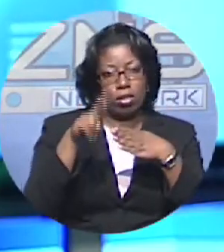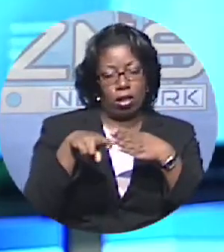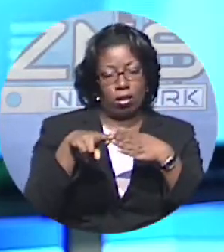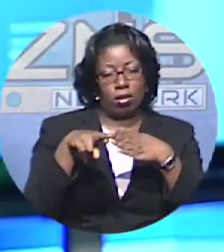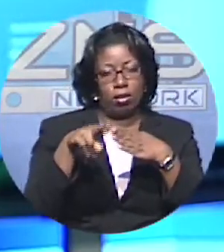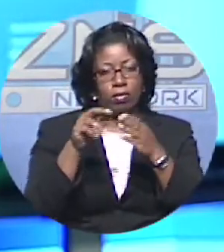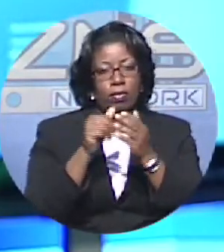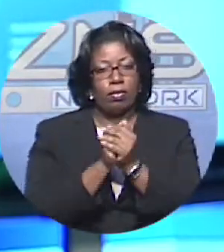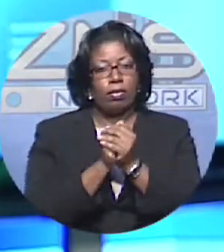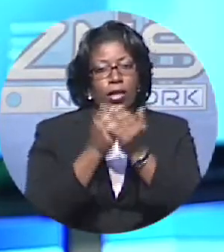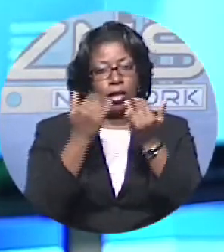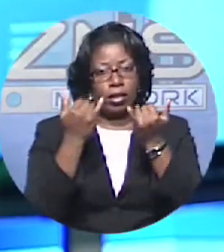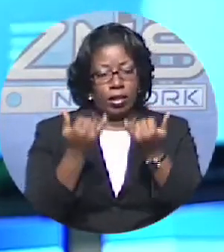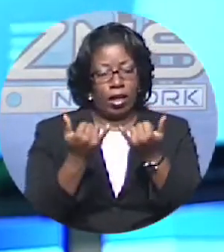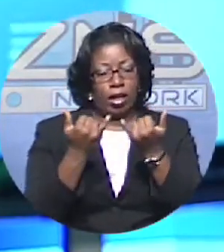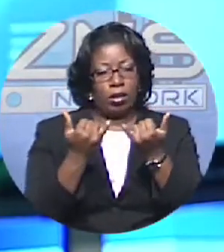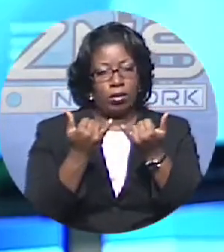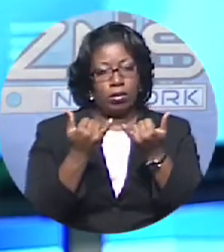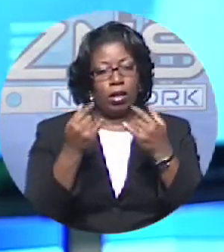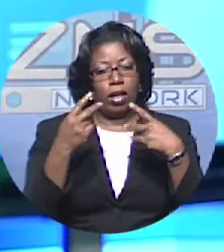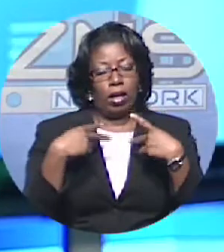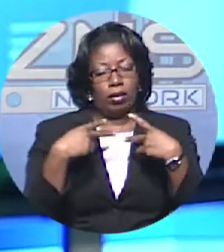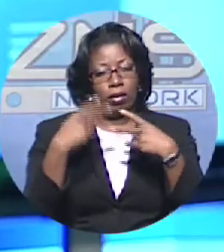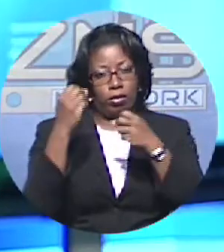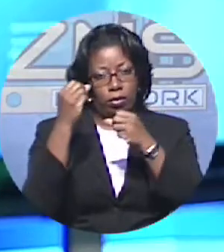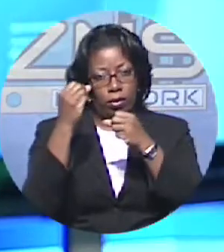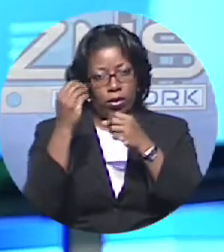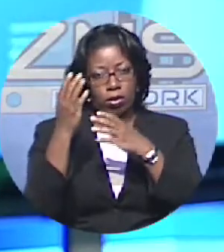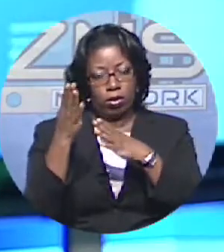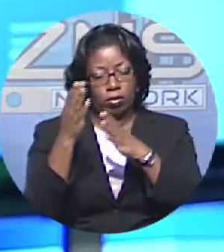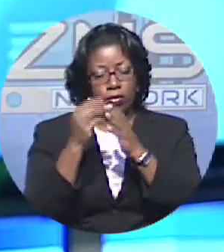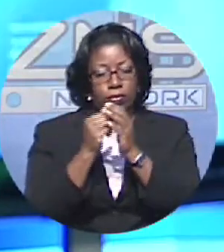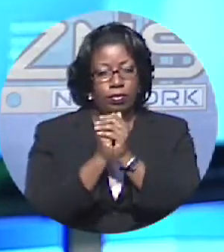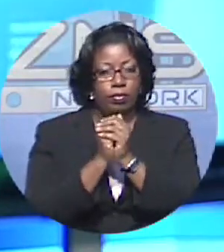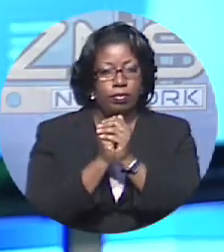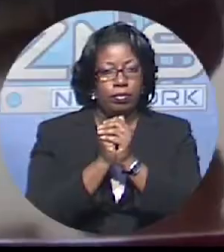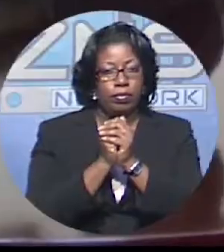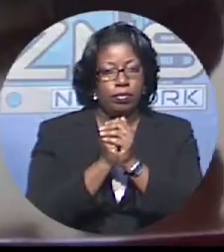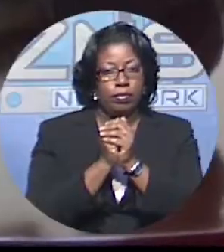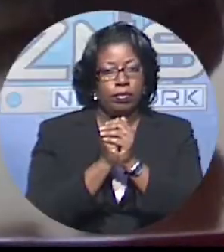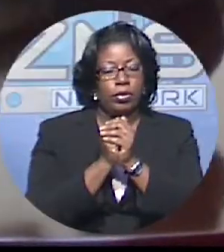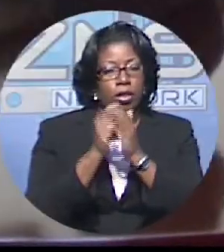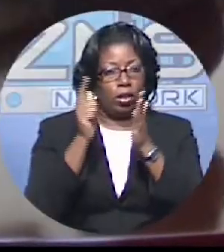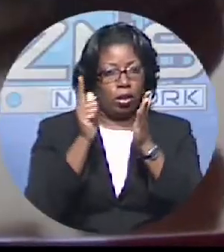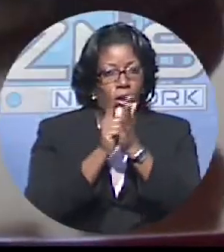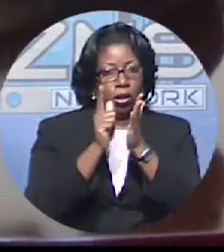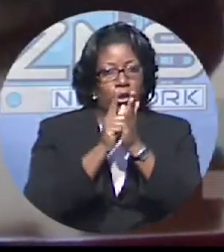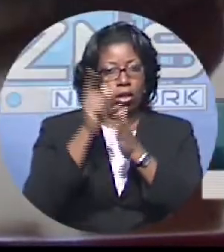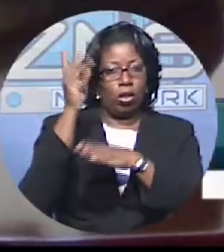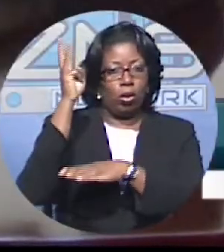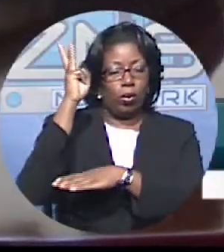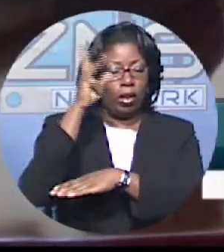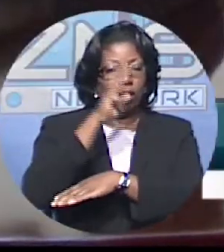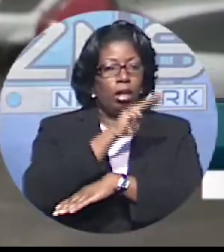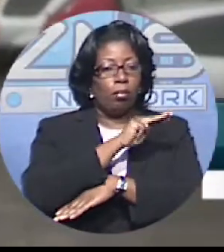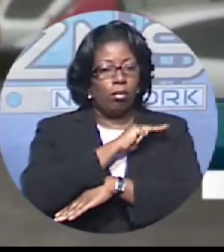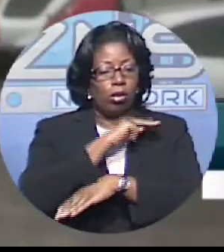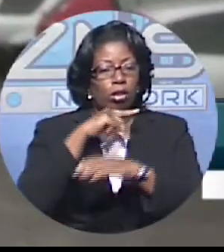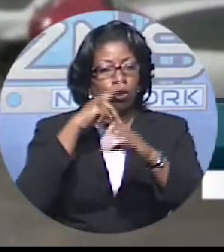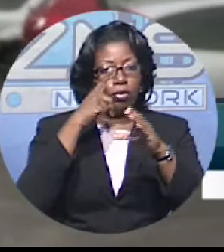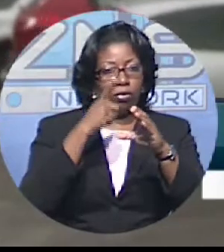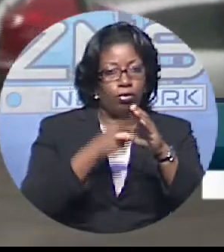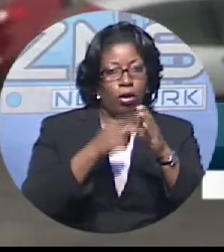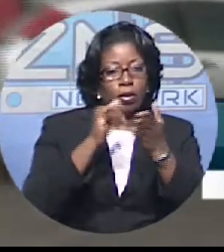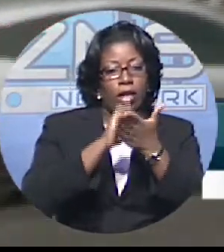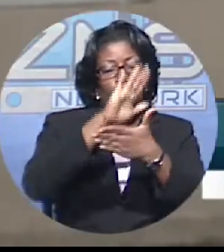shops. Our Fern Carey has this angle of the late-breaking story. Prominent attorney Wayne Monroe has confirmed that all